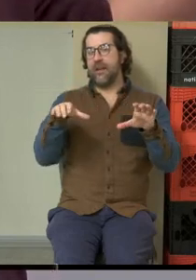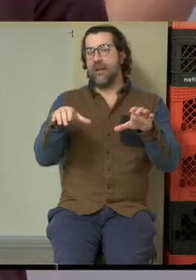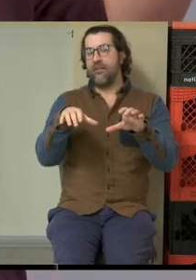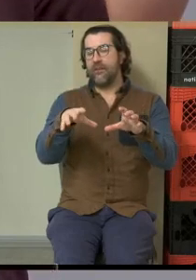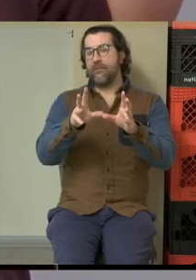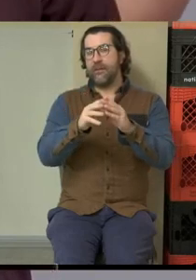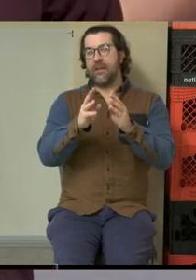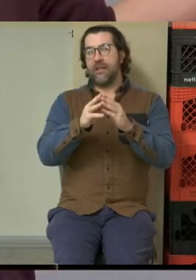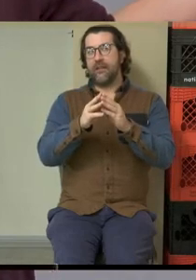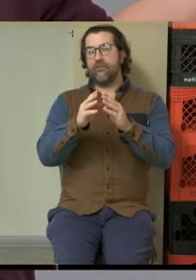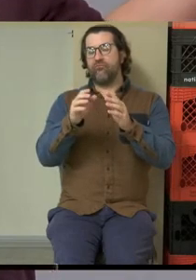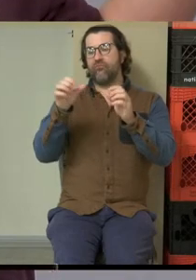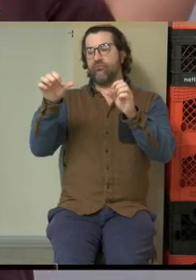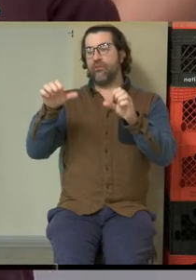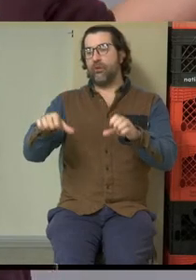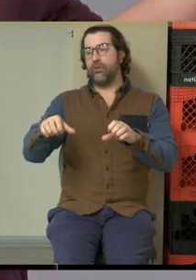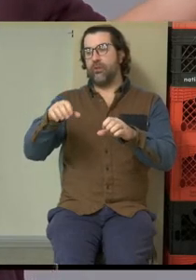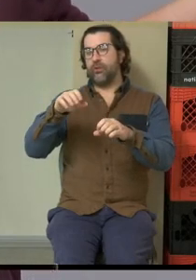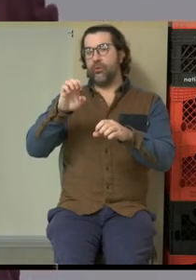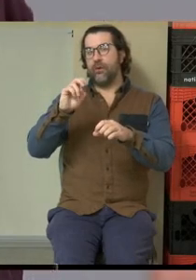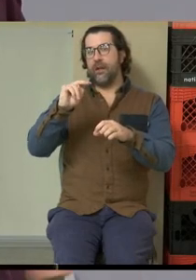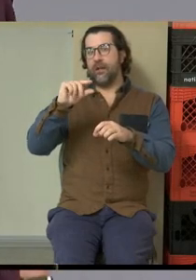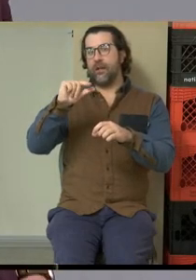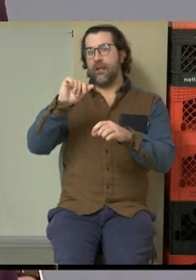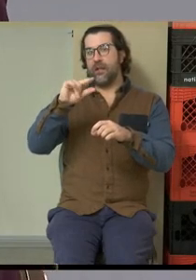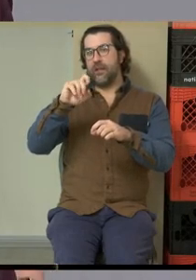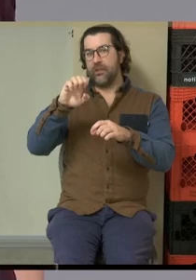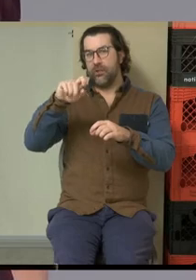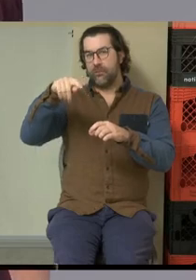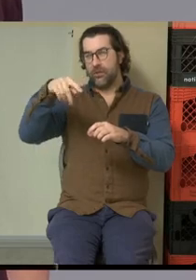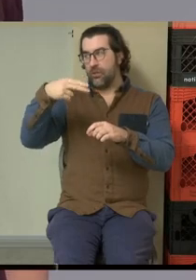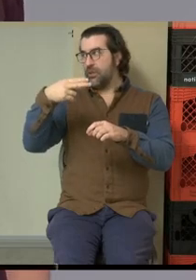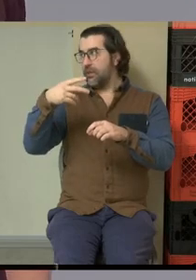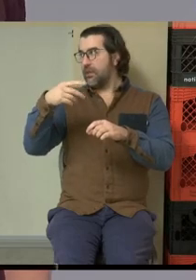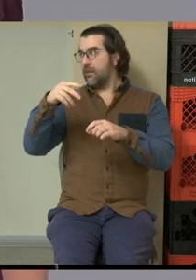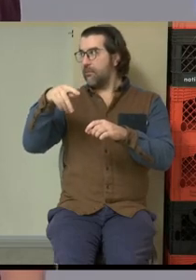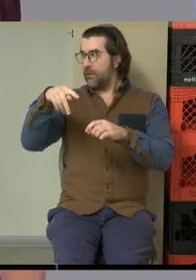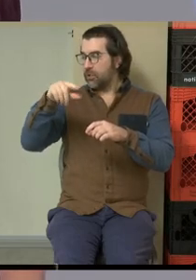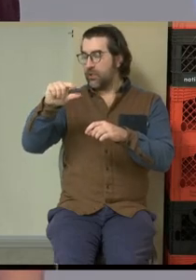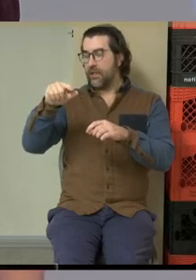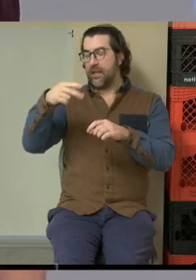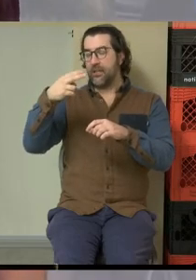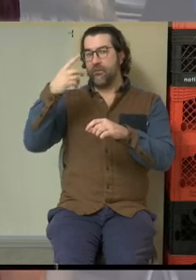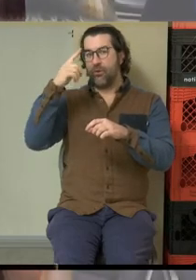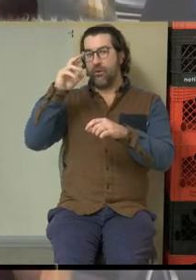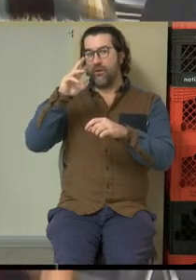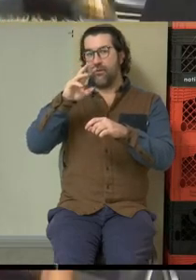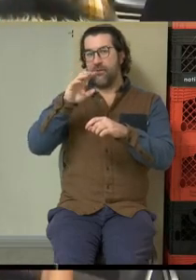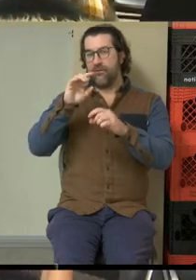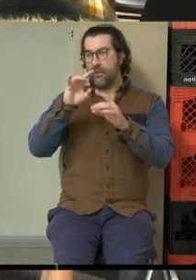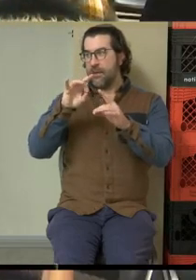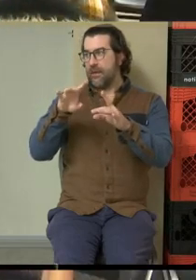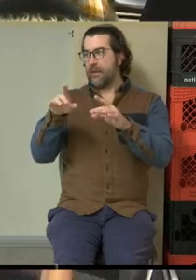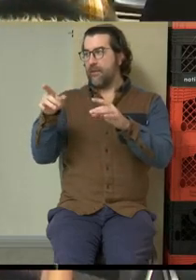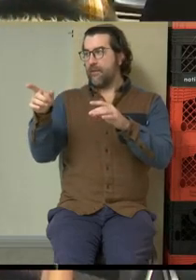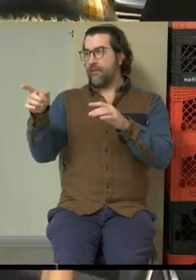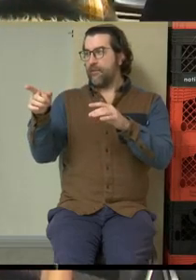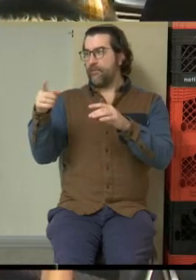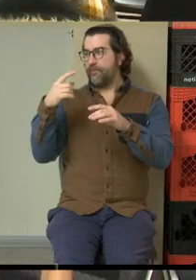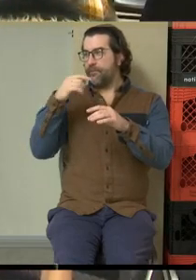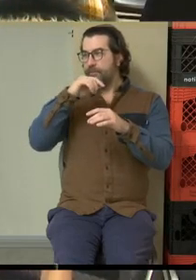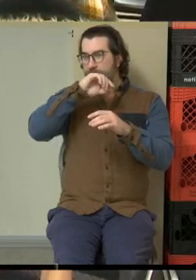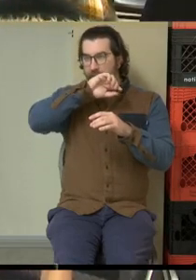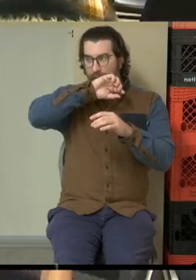be posted to Engage PGH for feedback as well. question. Can you pull